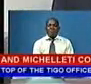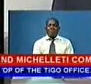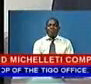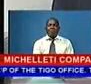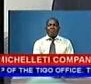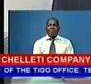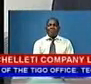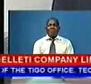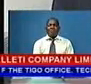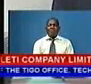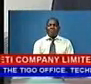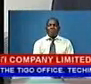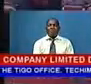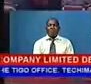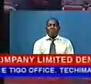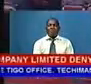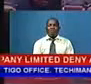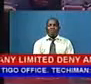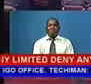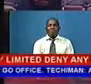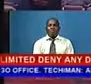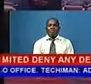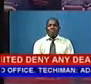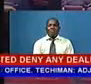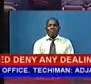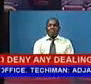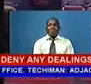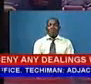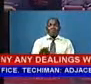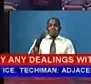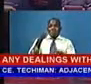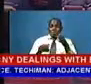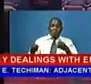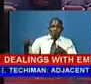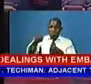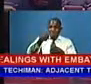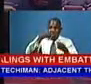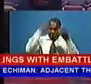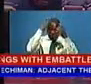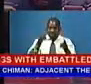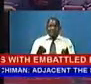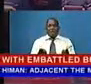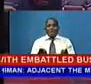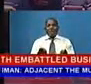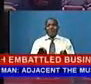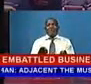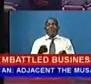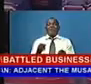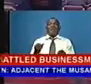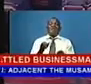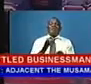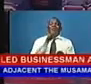My Lord, this issue has been ruled on by the court. It will amount to re-arguing the same old